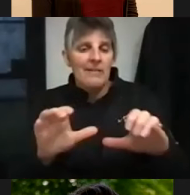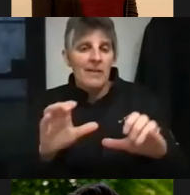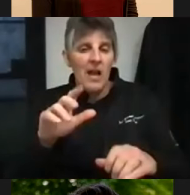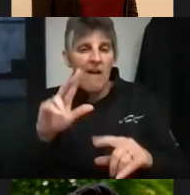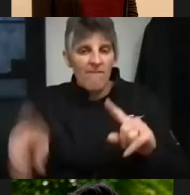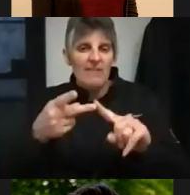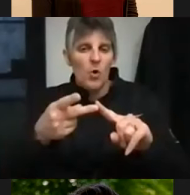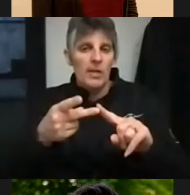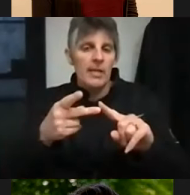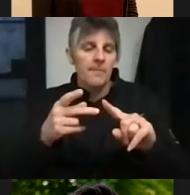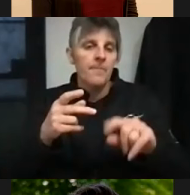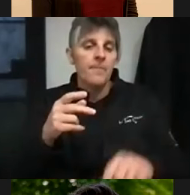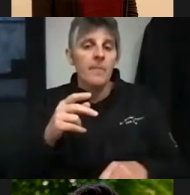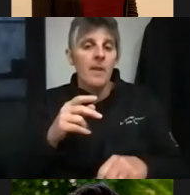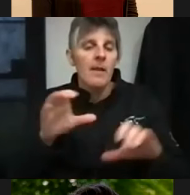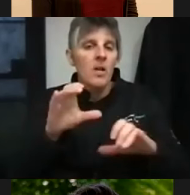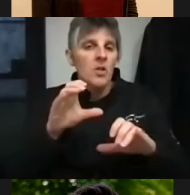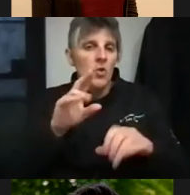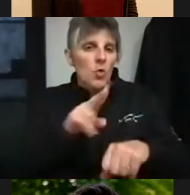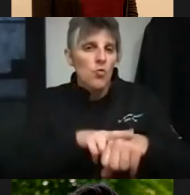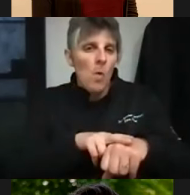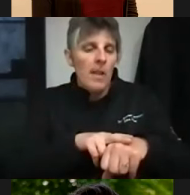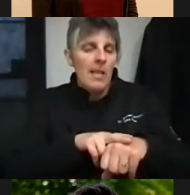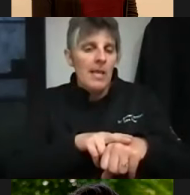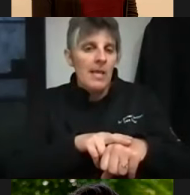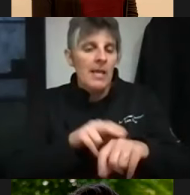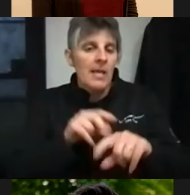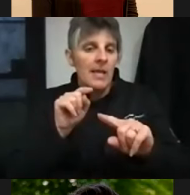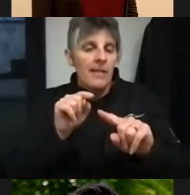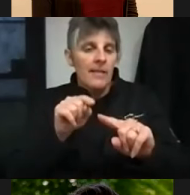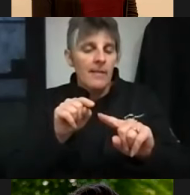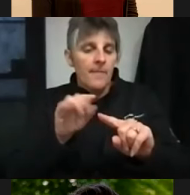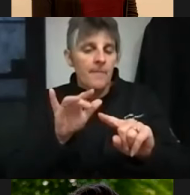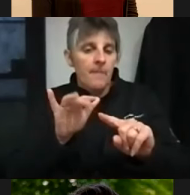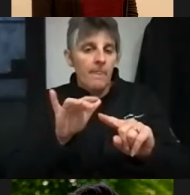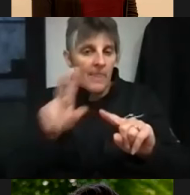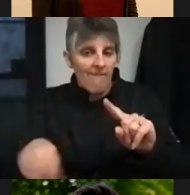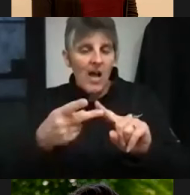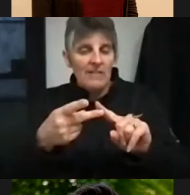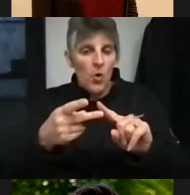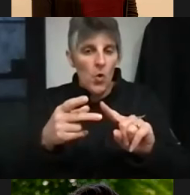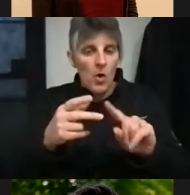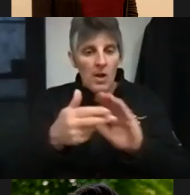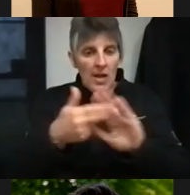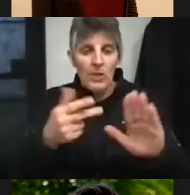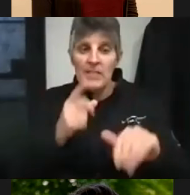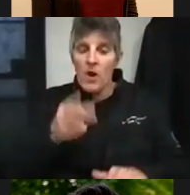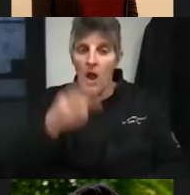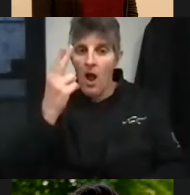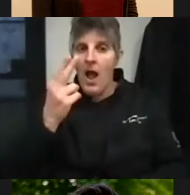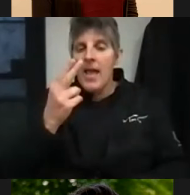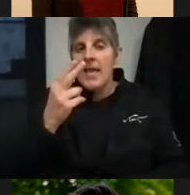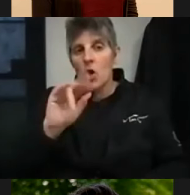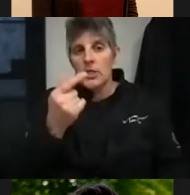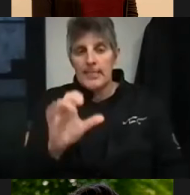phosphorylated CAMK2. So in normally, the CAMK2, phosphor CAMK2 level is very high in retinal ganglion